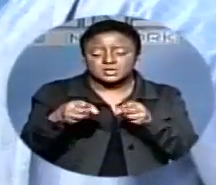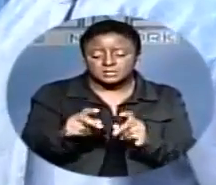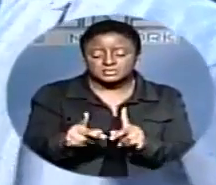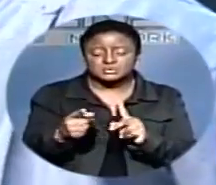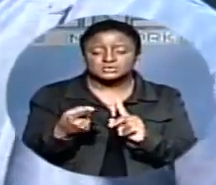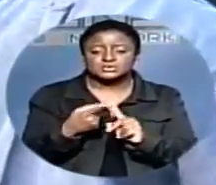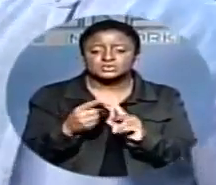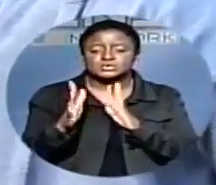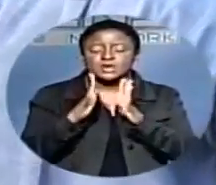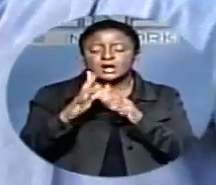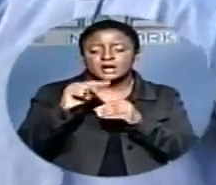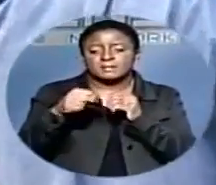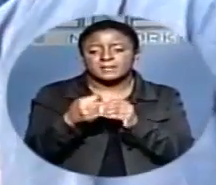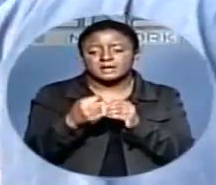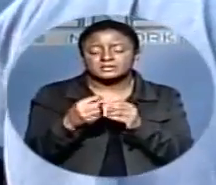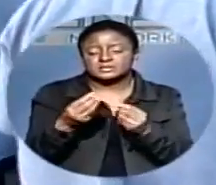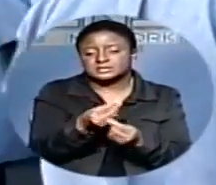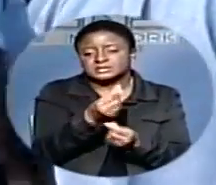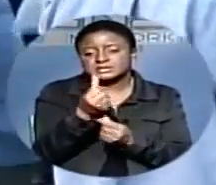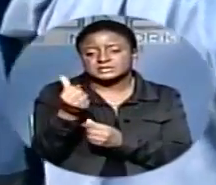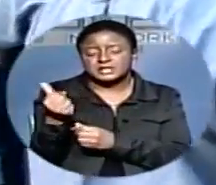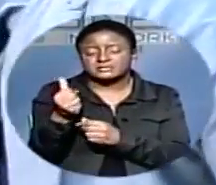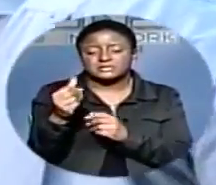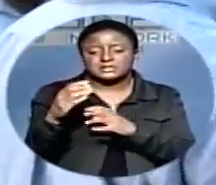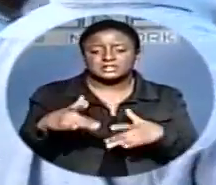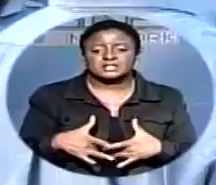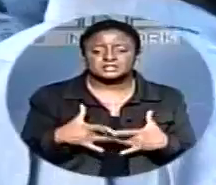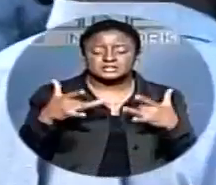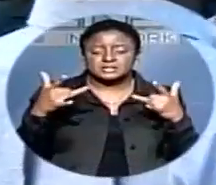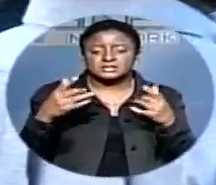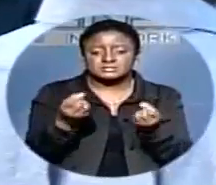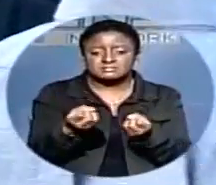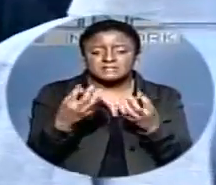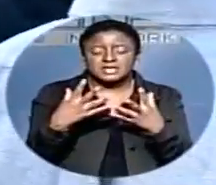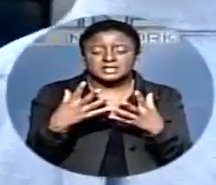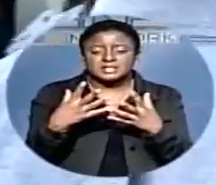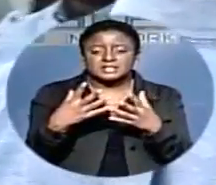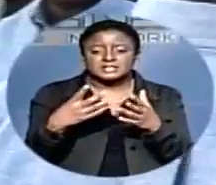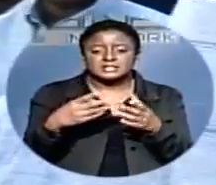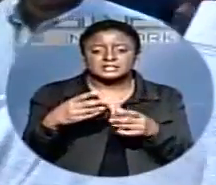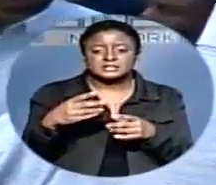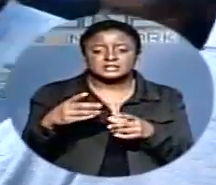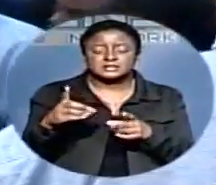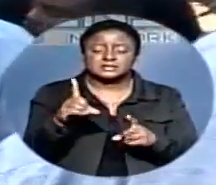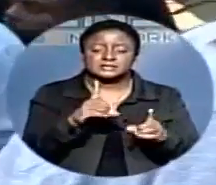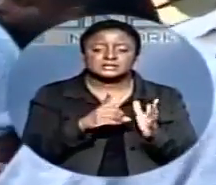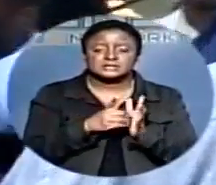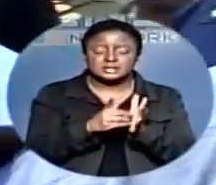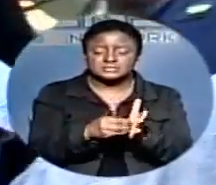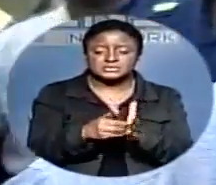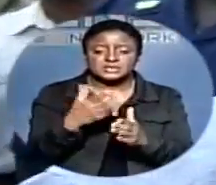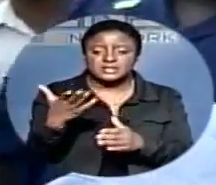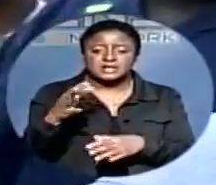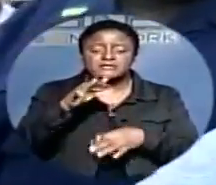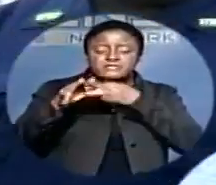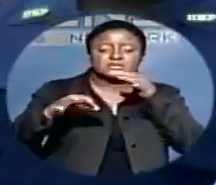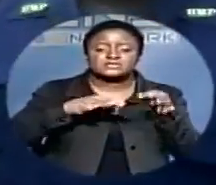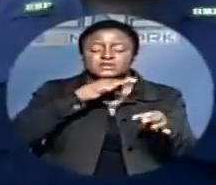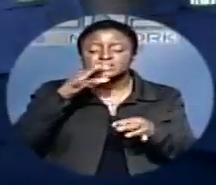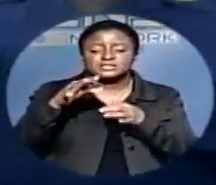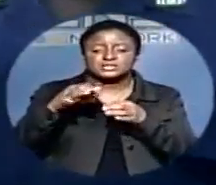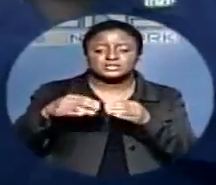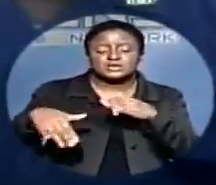concerns. With 358 officers, many working the morning shift, demonstrated their frustration over delayed promotions and working